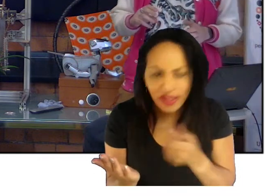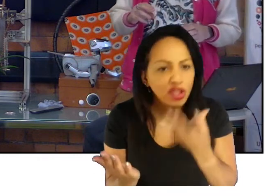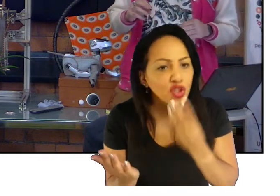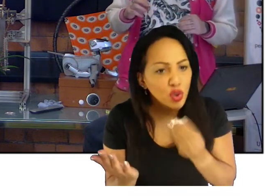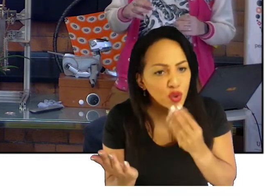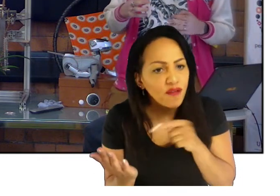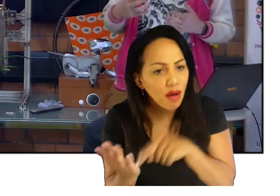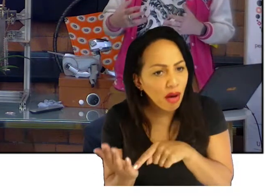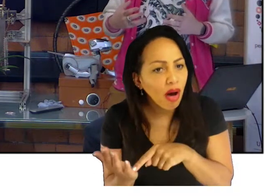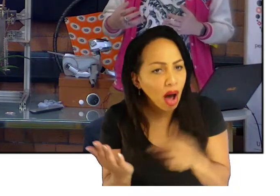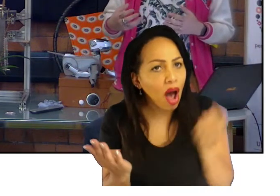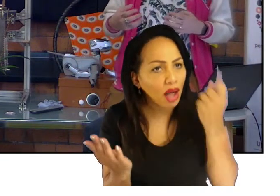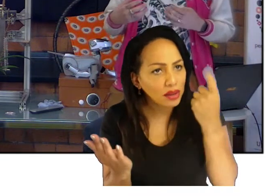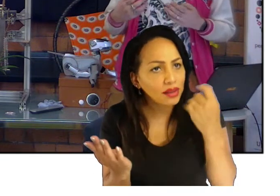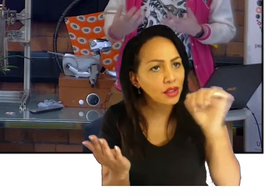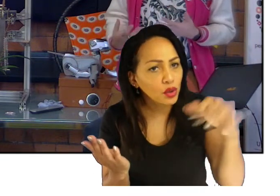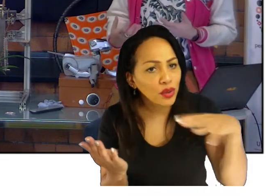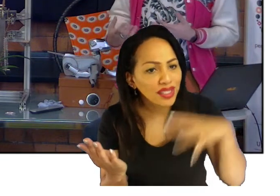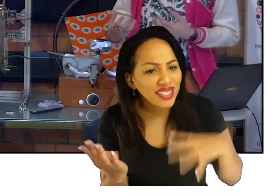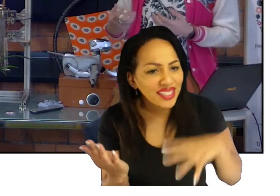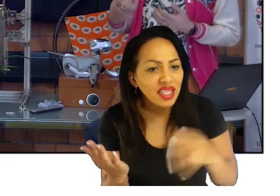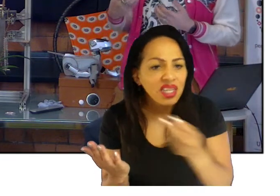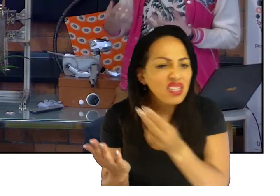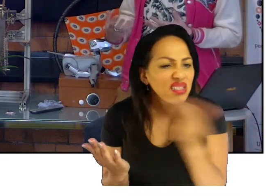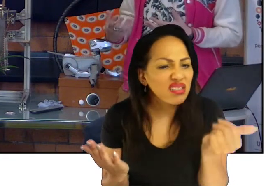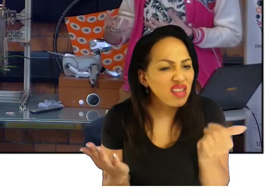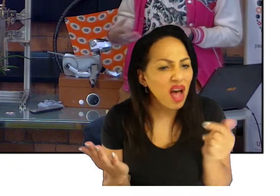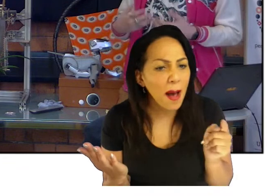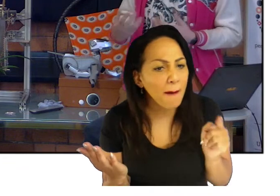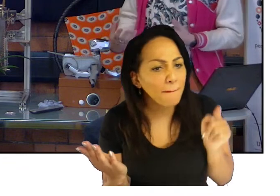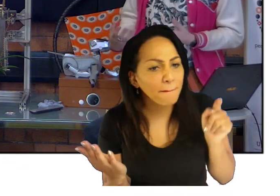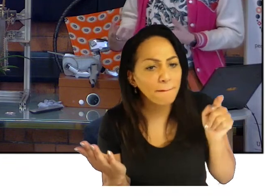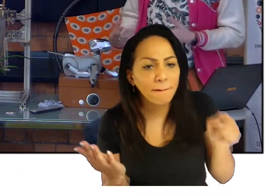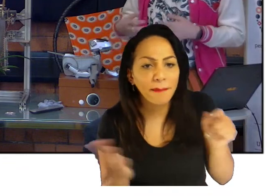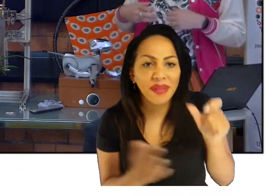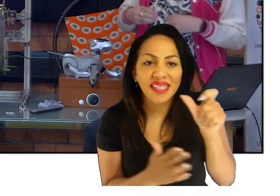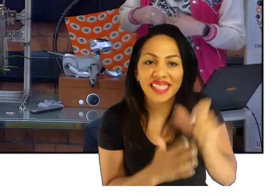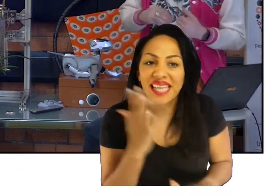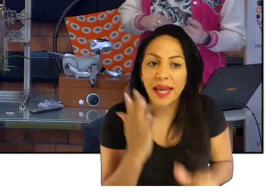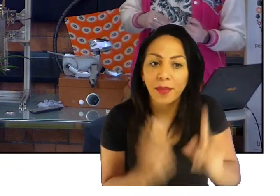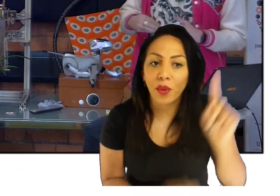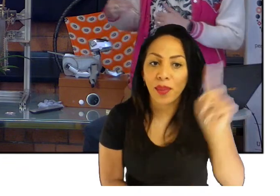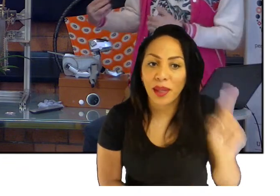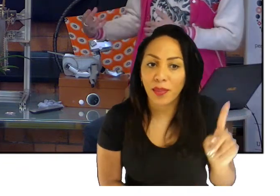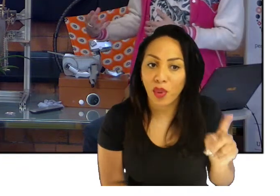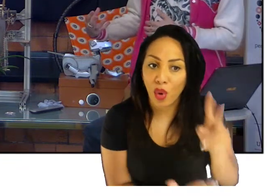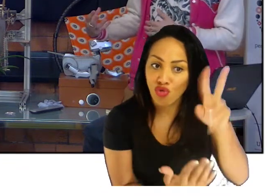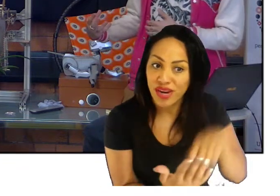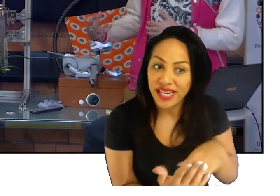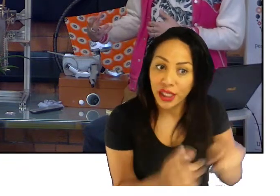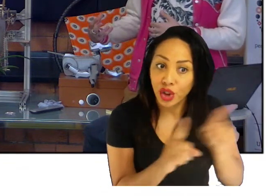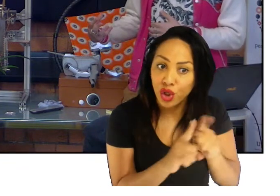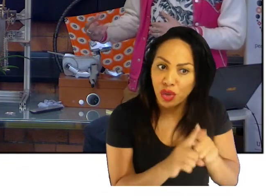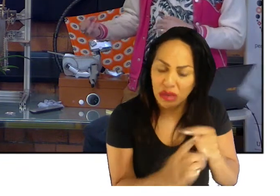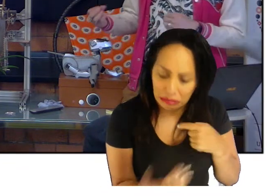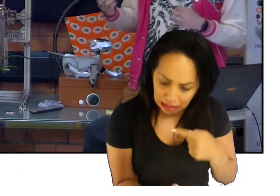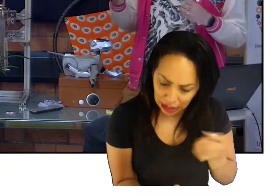disabled people looking at it and going, I didn't realize it was so simple to state my needs. I'm going to go away and do that now.